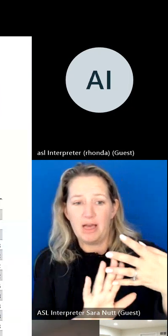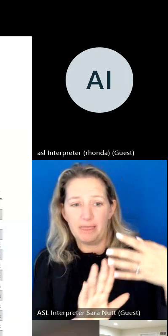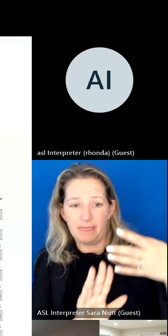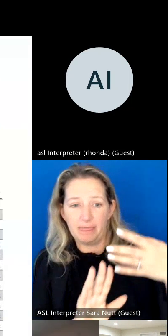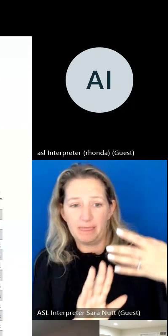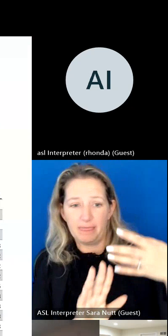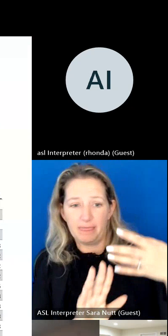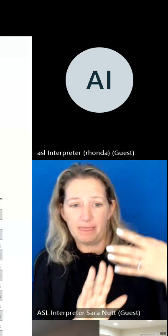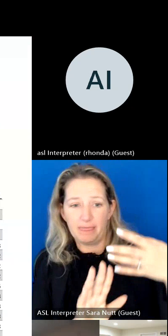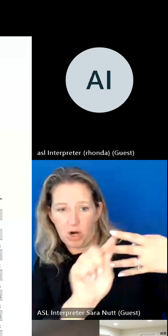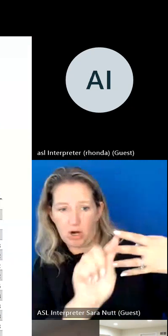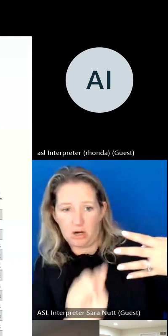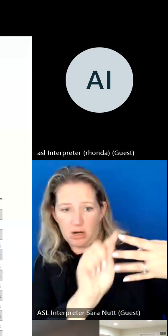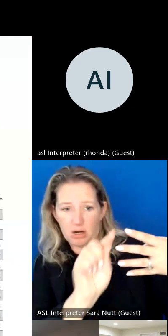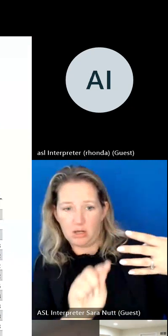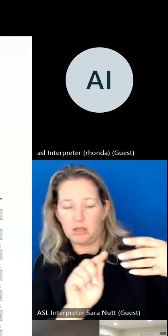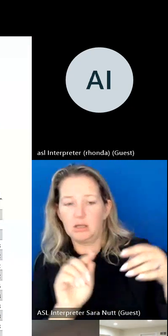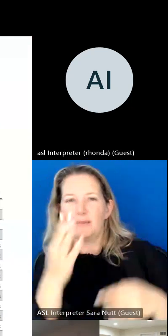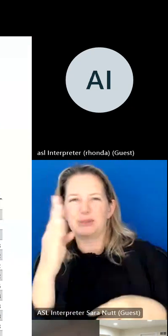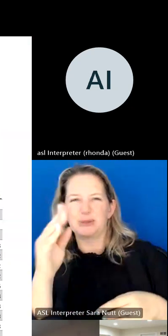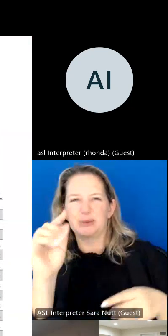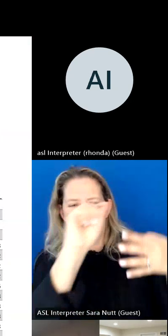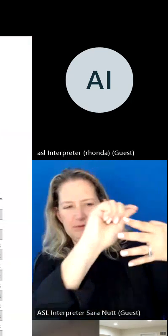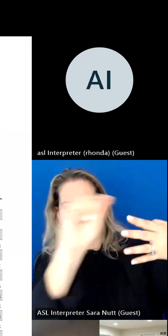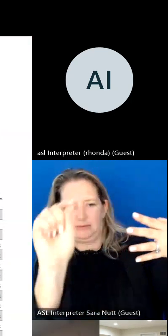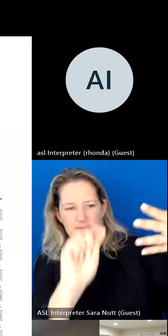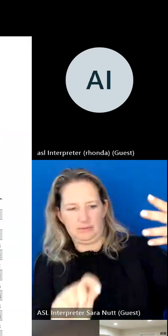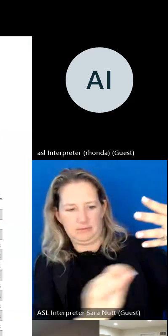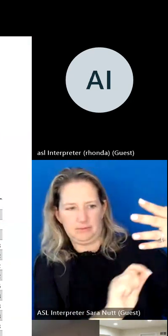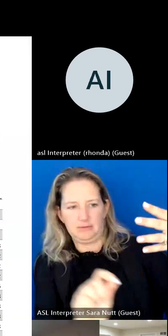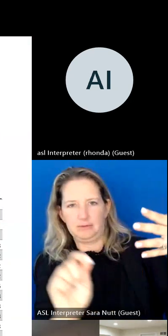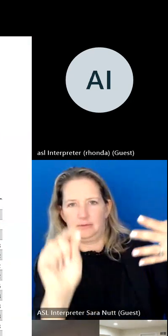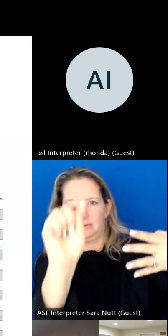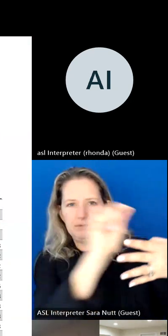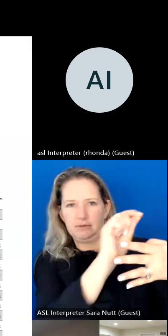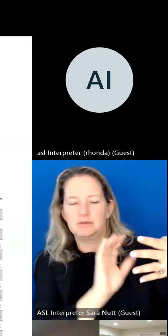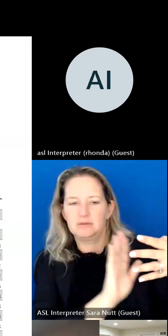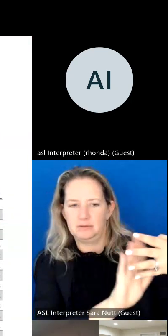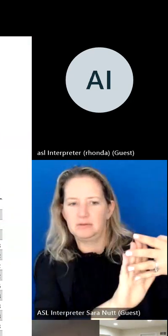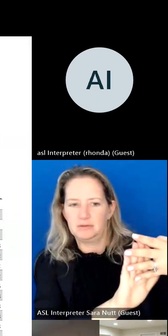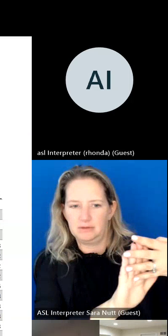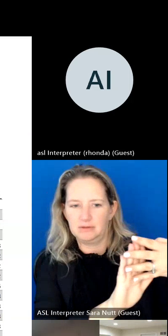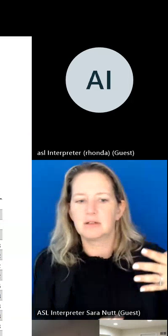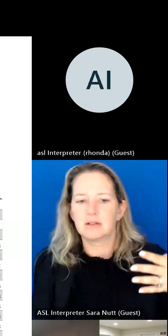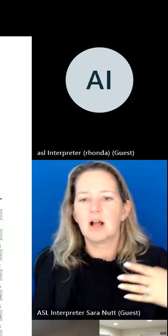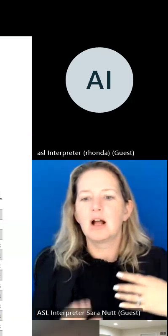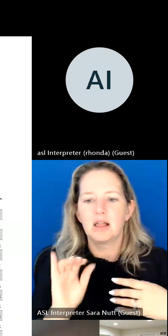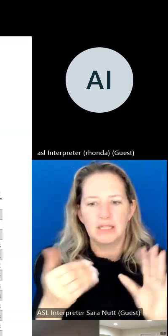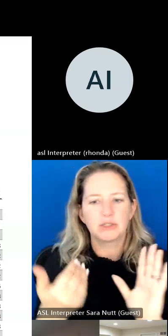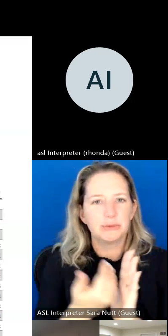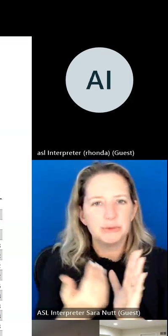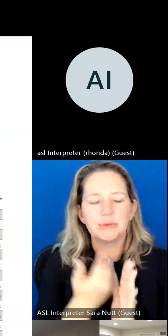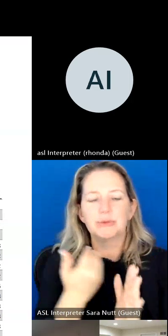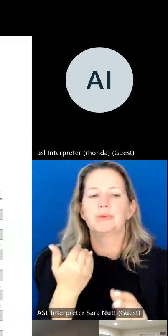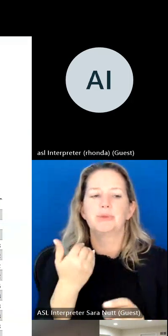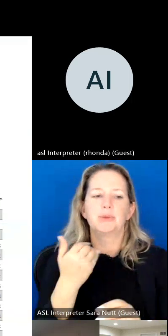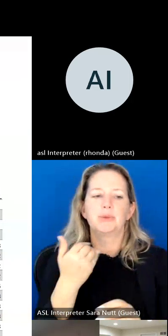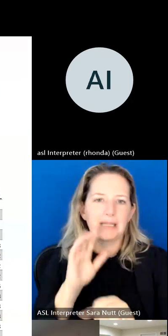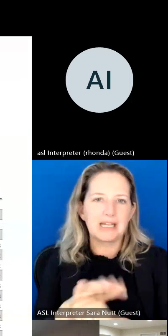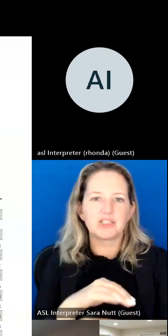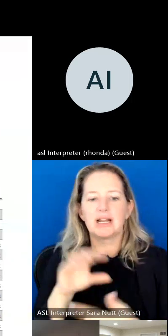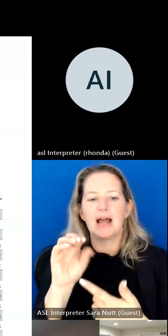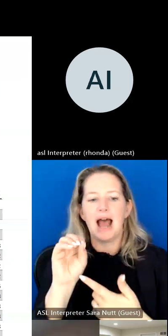lines, right? Start of year unpaid obligations, new obligations, outlays, and